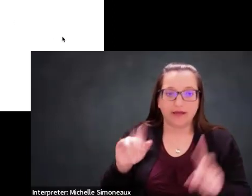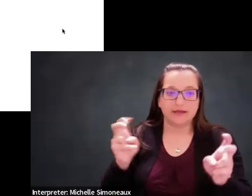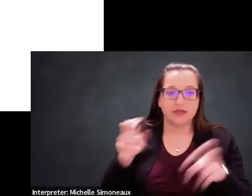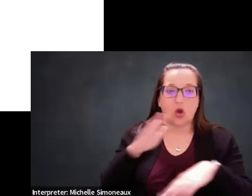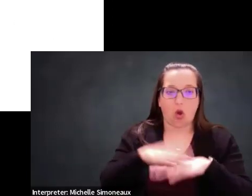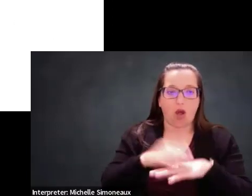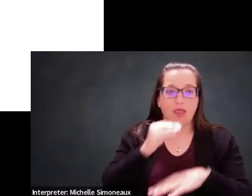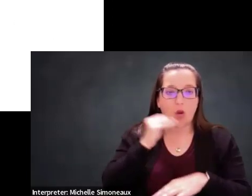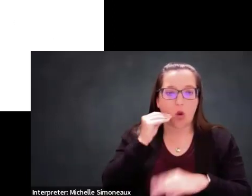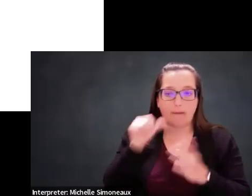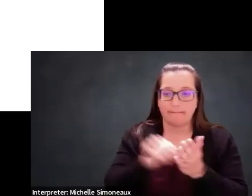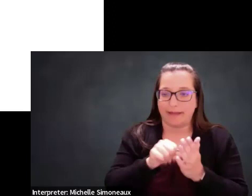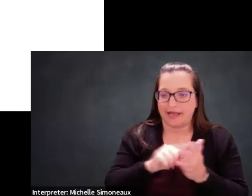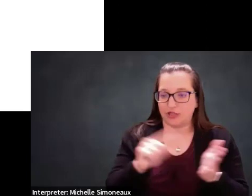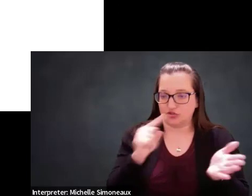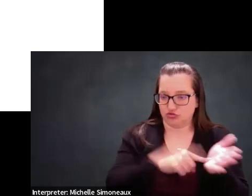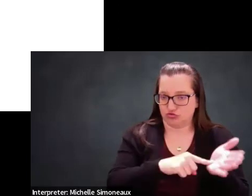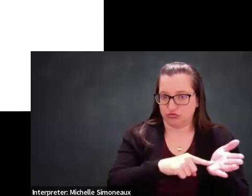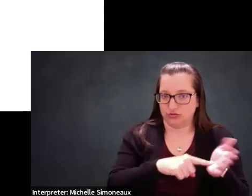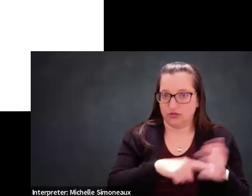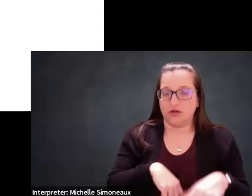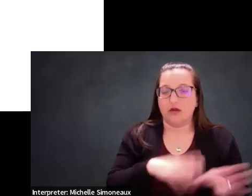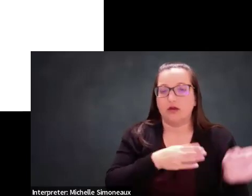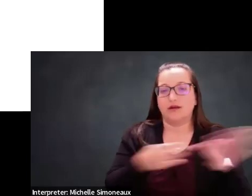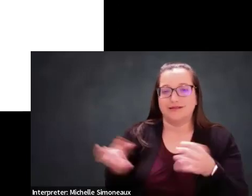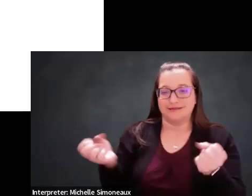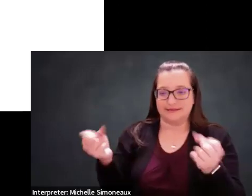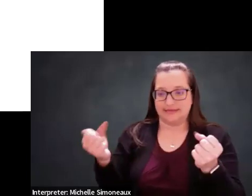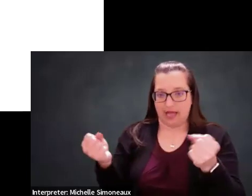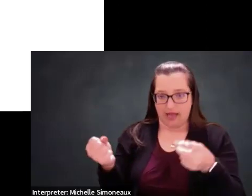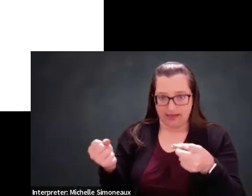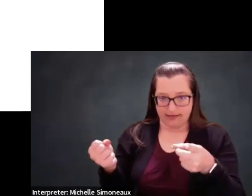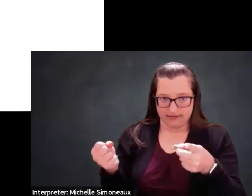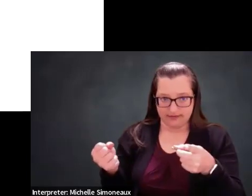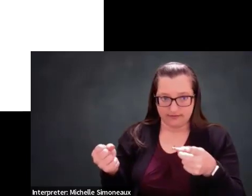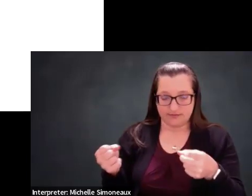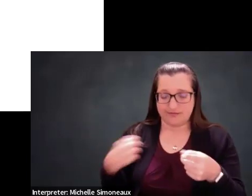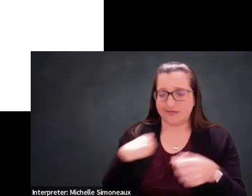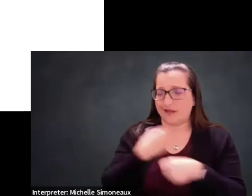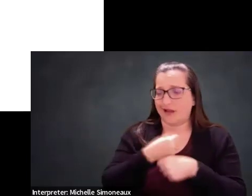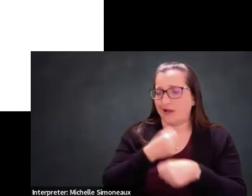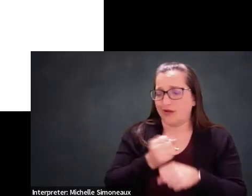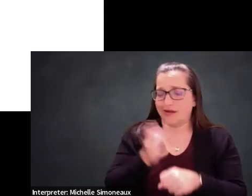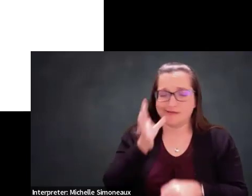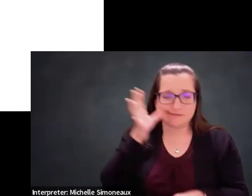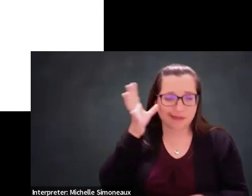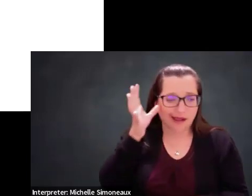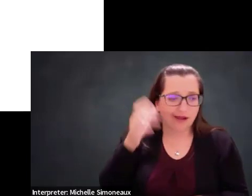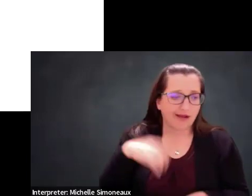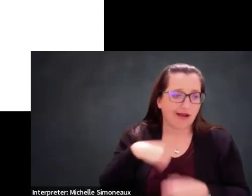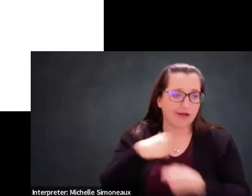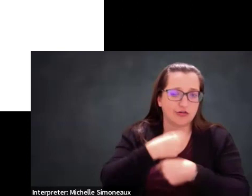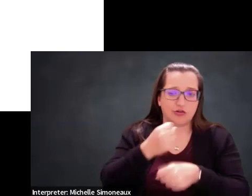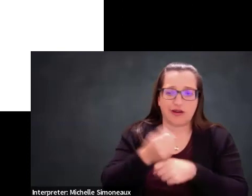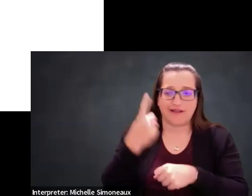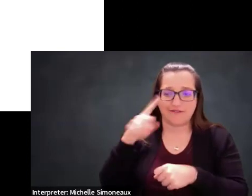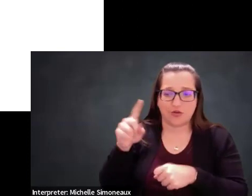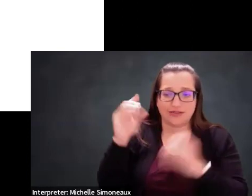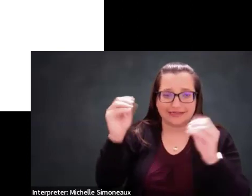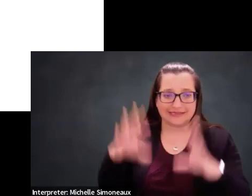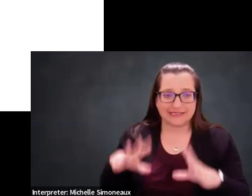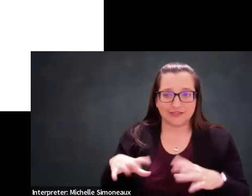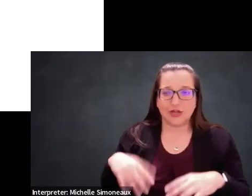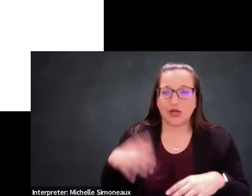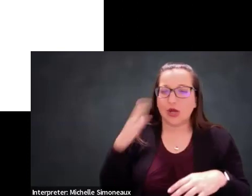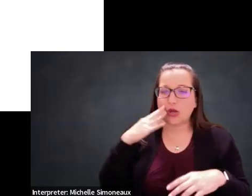and then having the sign reiterate as well. So I also make these for parents. make these for teachers and I print the strip or whether I email it to